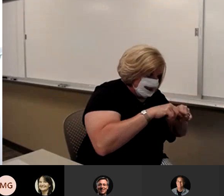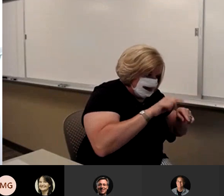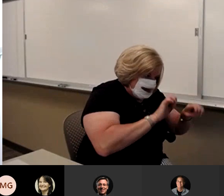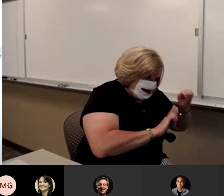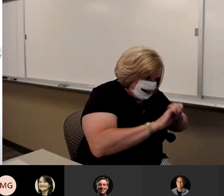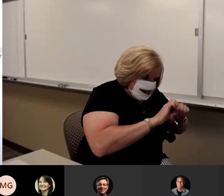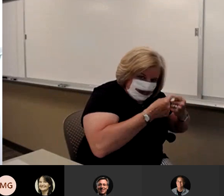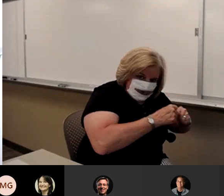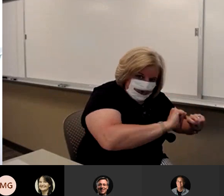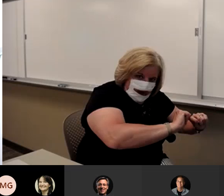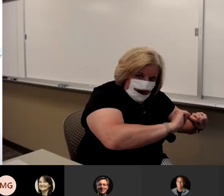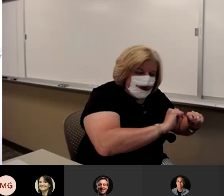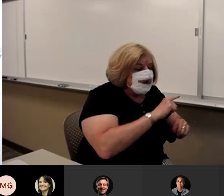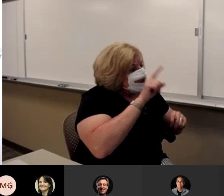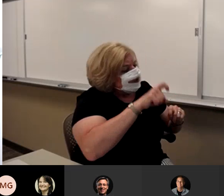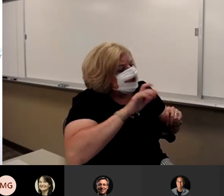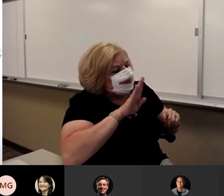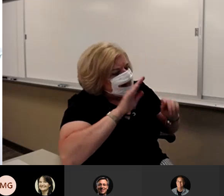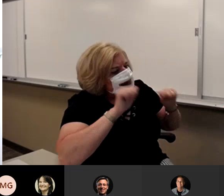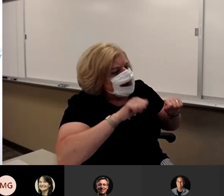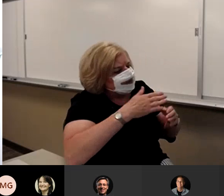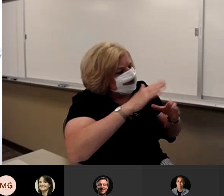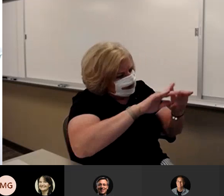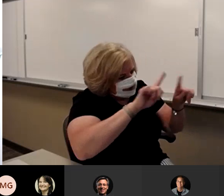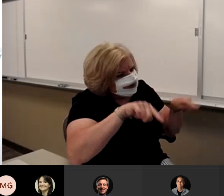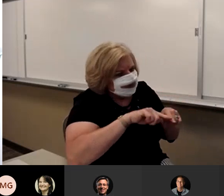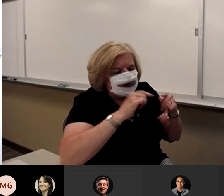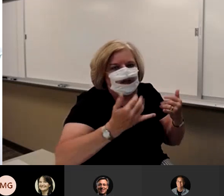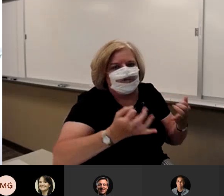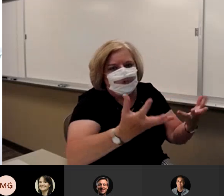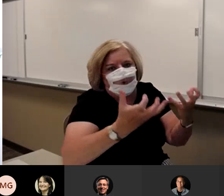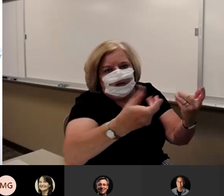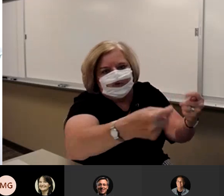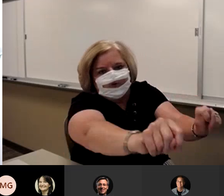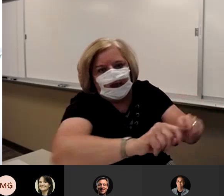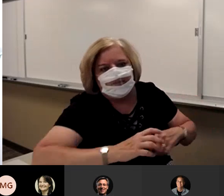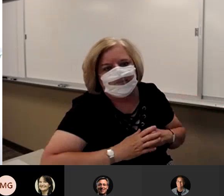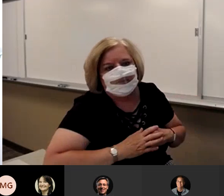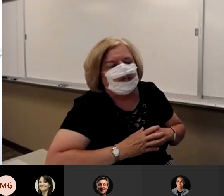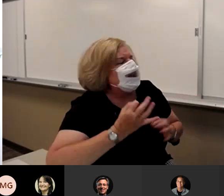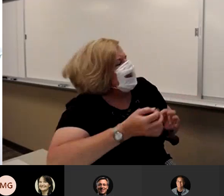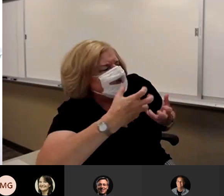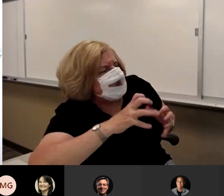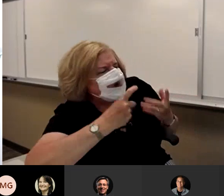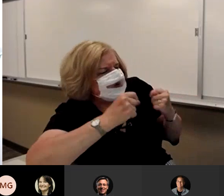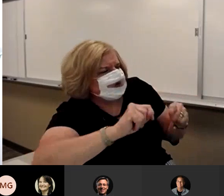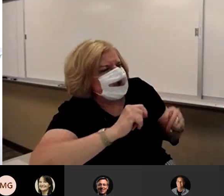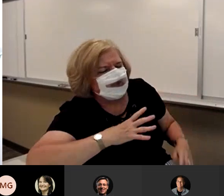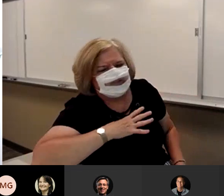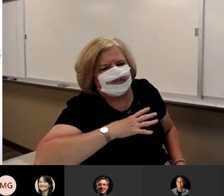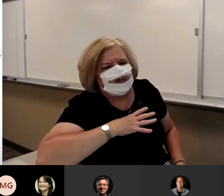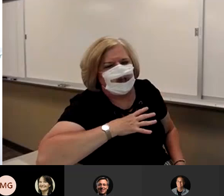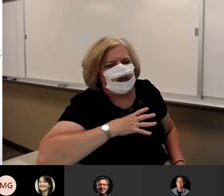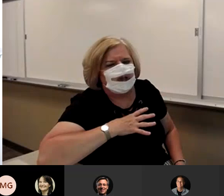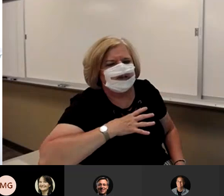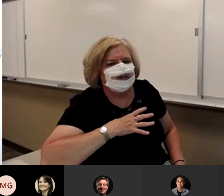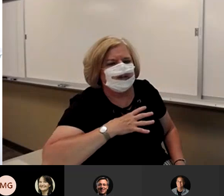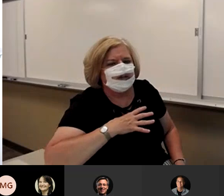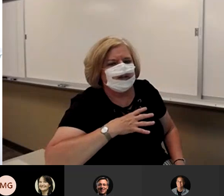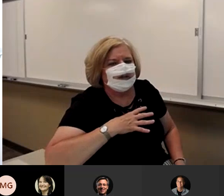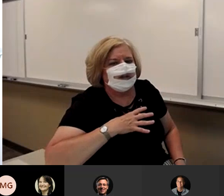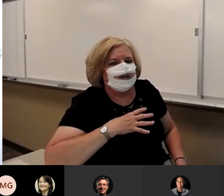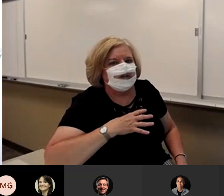So anybody should be able to share a screen. So, and if you don't, that's okay, because you can always do what I do where you